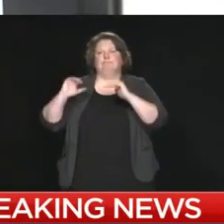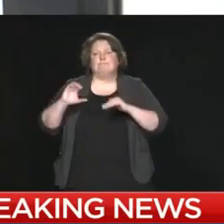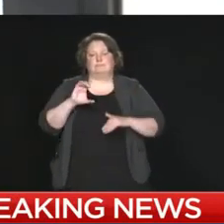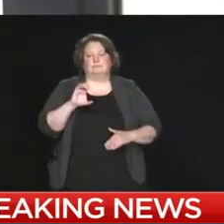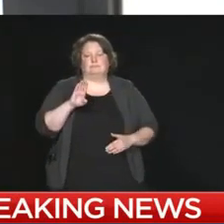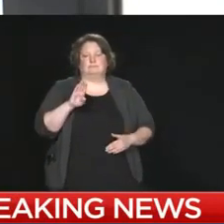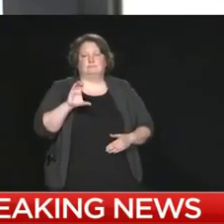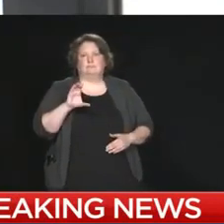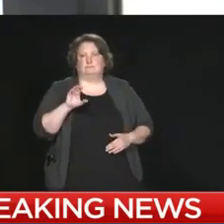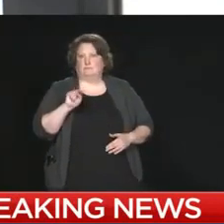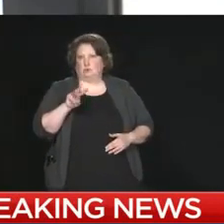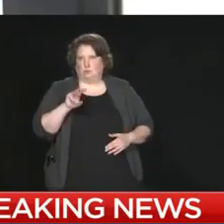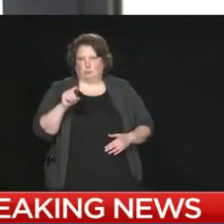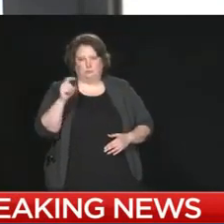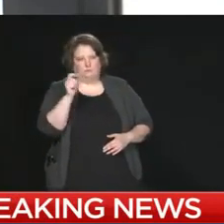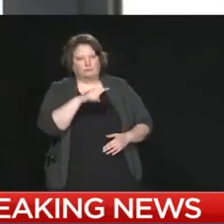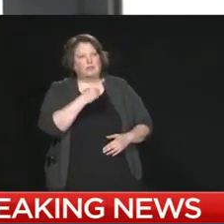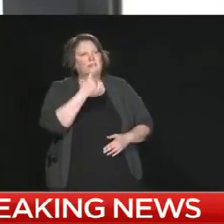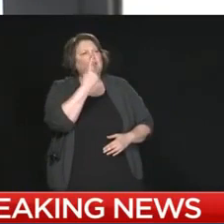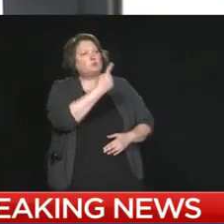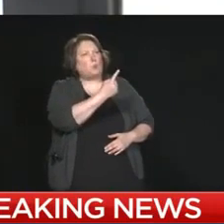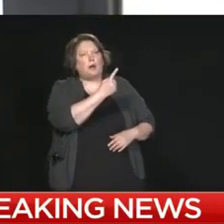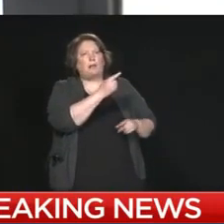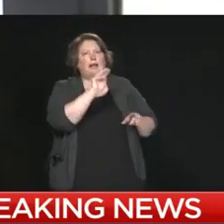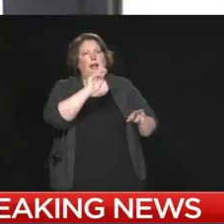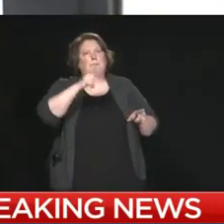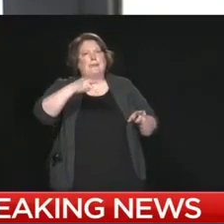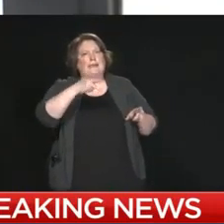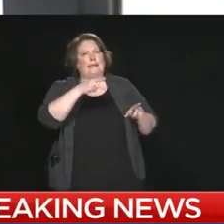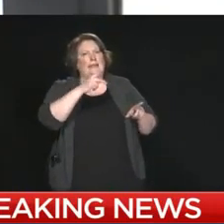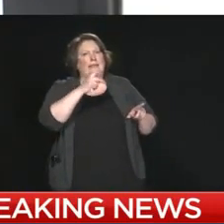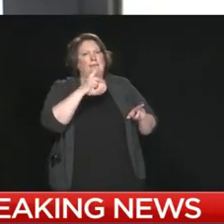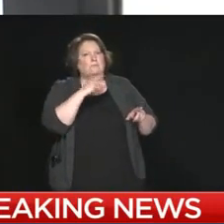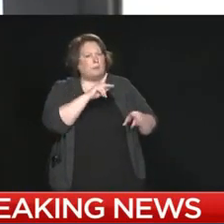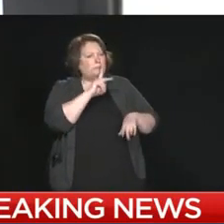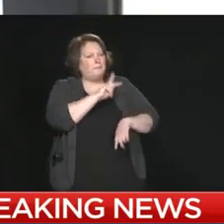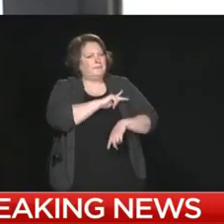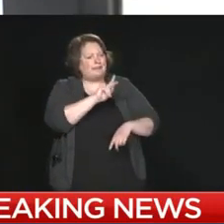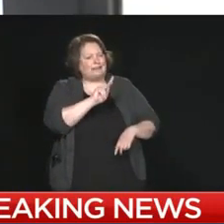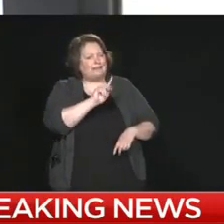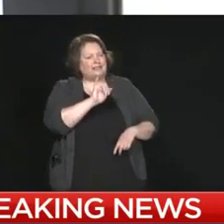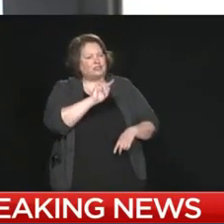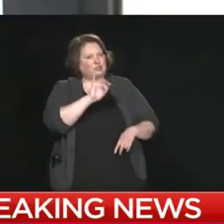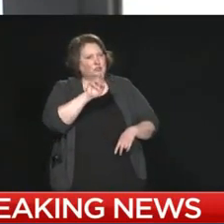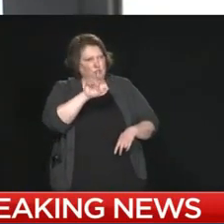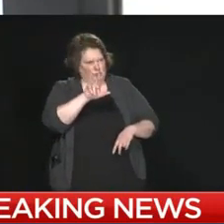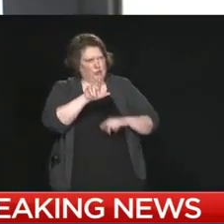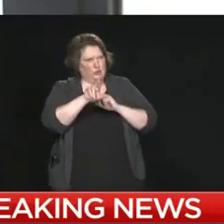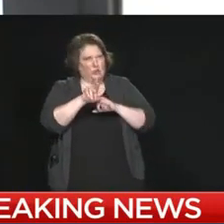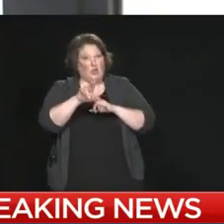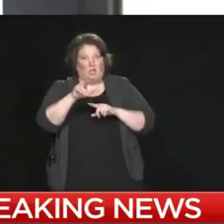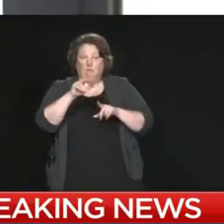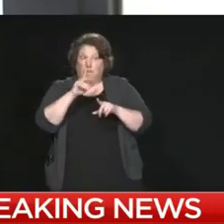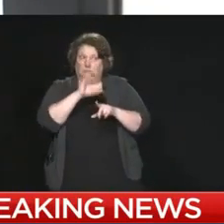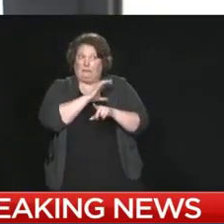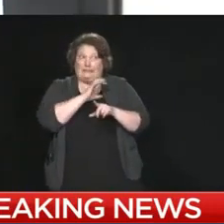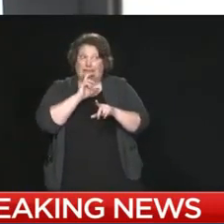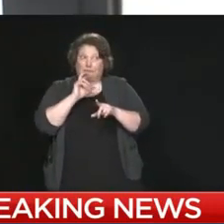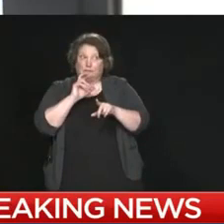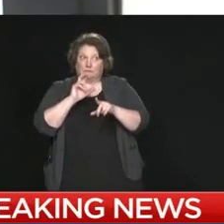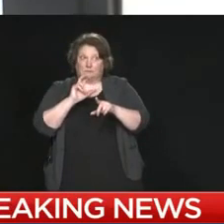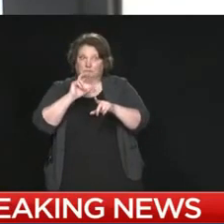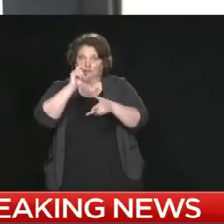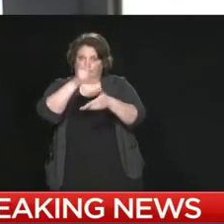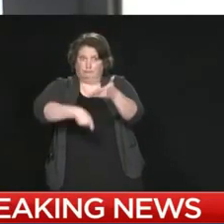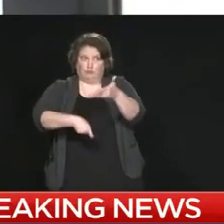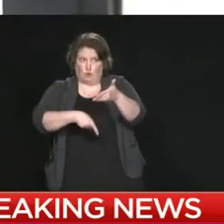CBC. One of your MPs, Marwan Tabara from Kitchener, is facing charges. He stepped back from your caucus. These charges date back to April. I'd